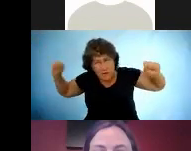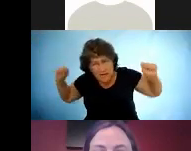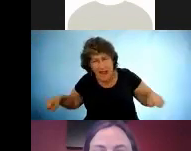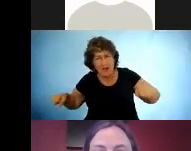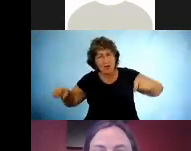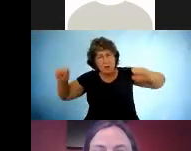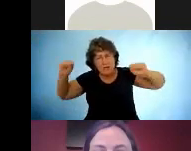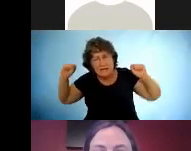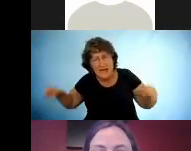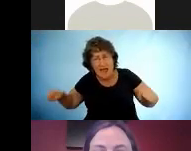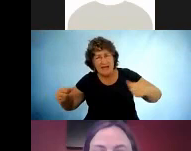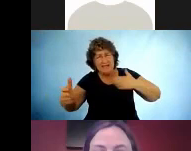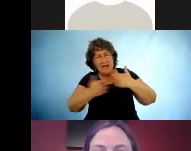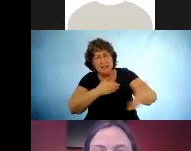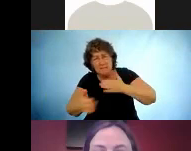fall down, boy?